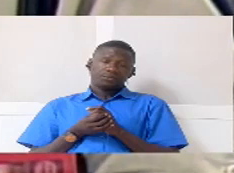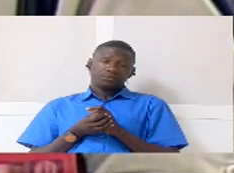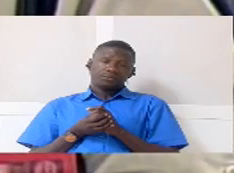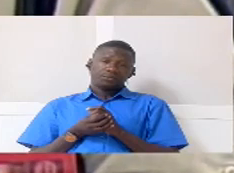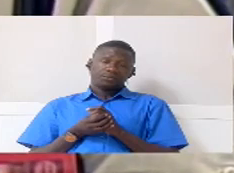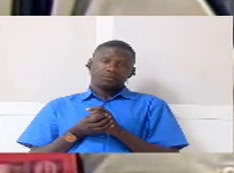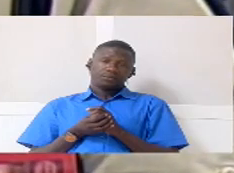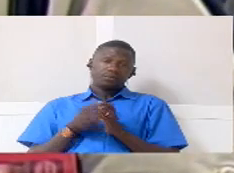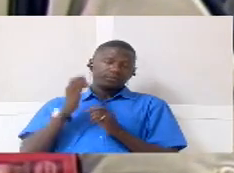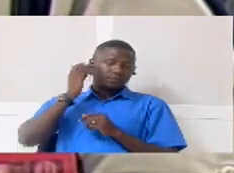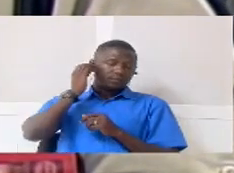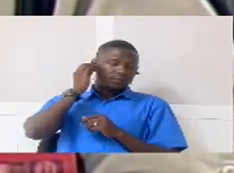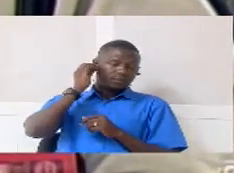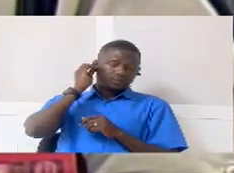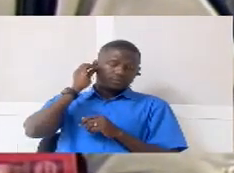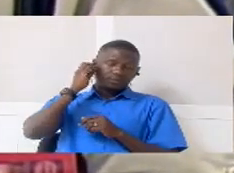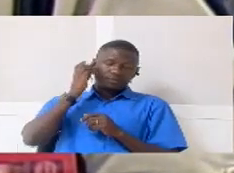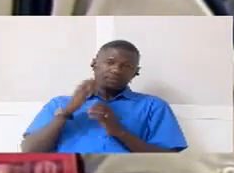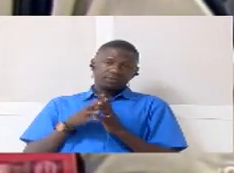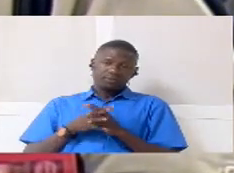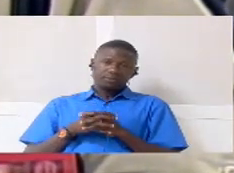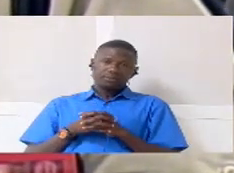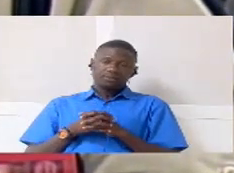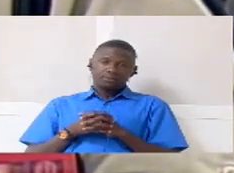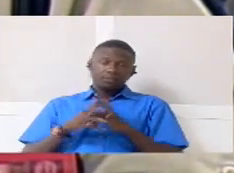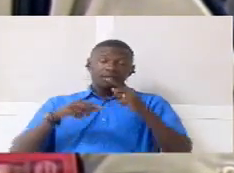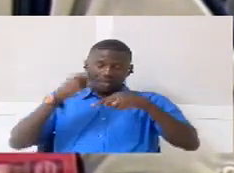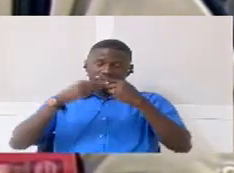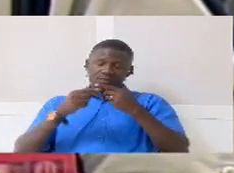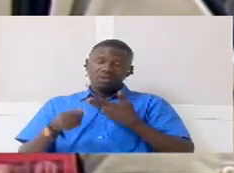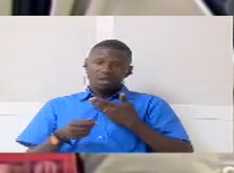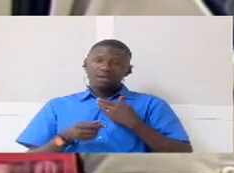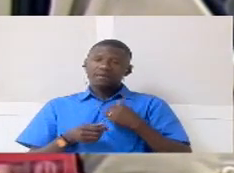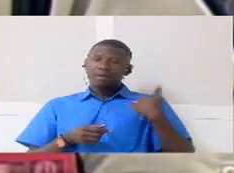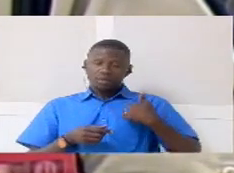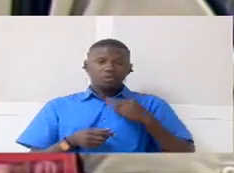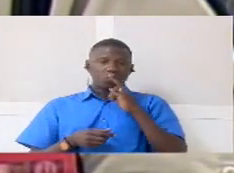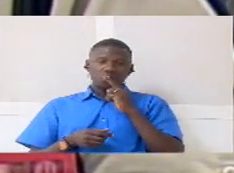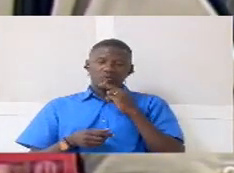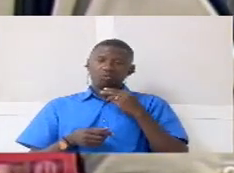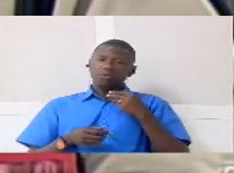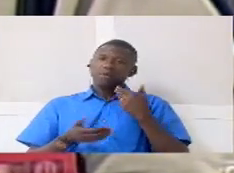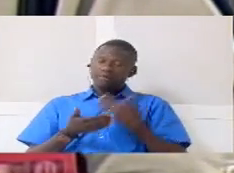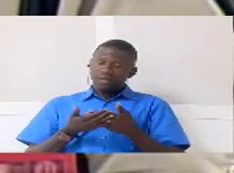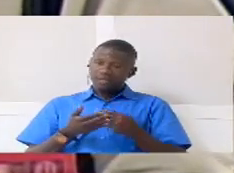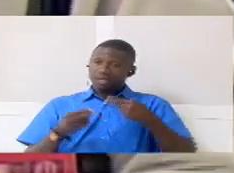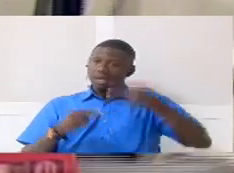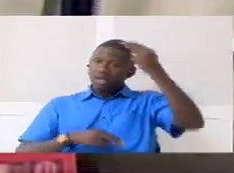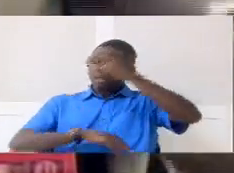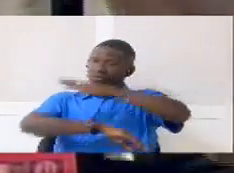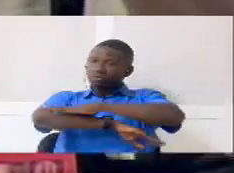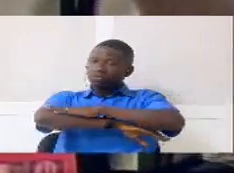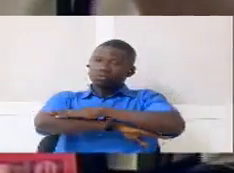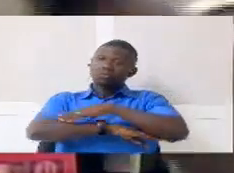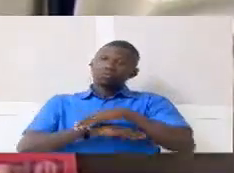nga official soto munyalonko ka ji high school le. After that we had officers who graduated from high school but he became a